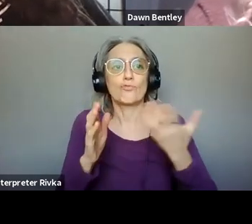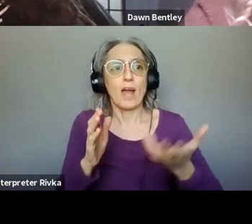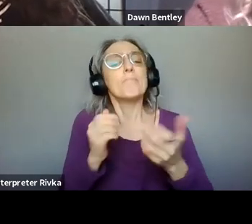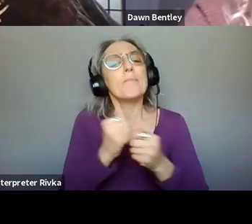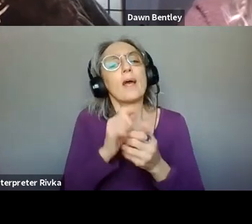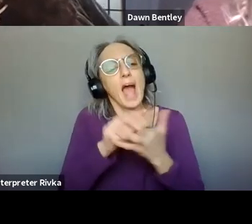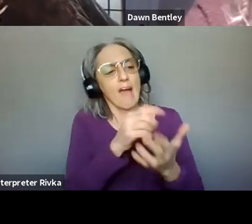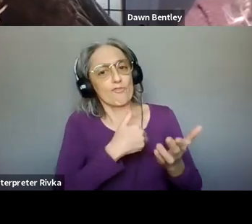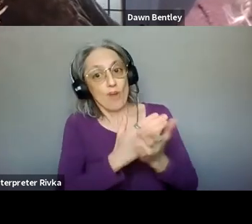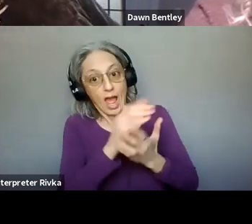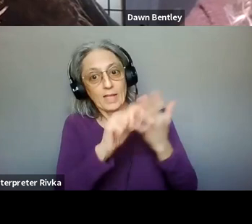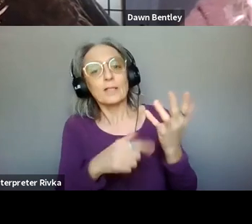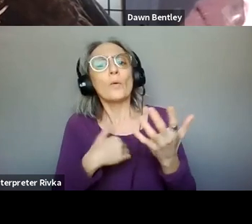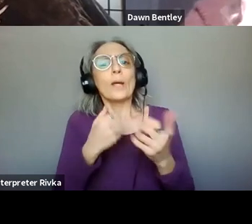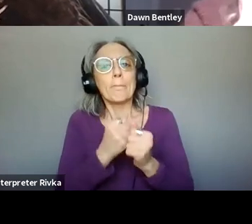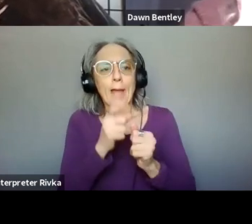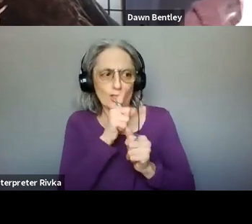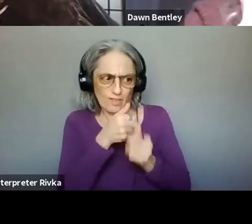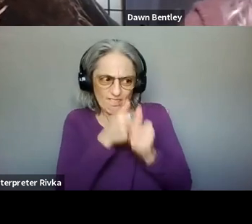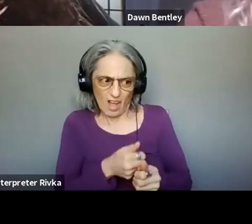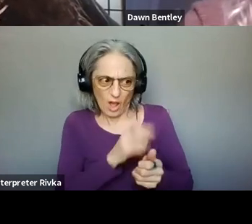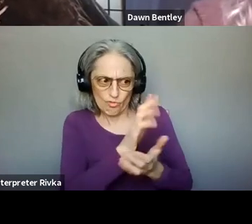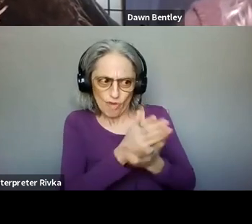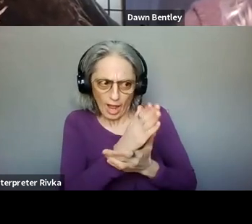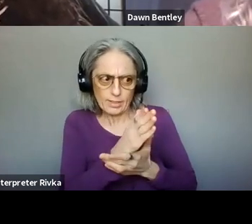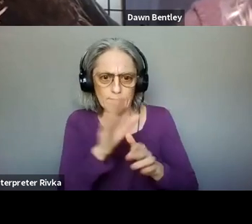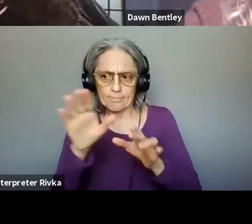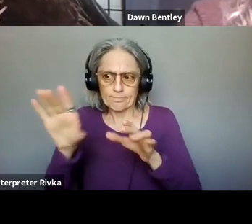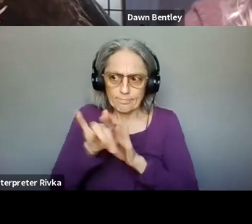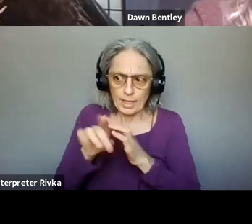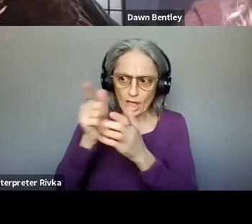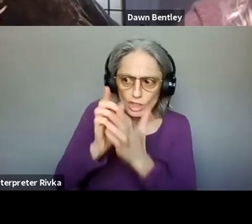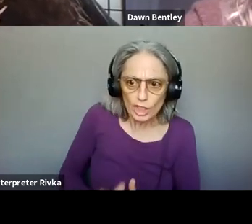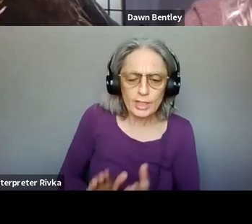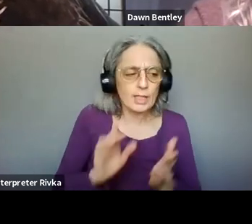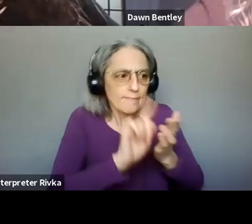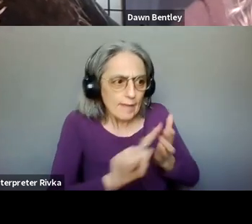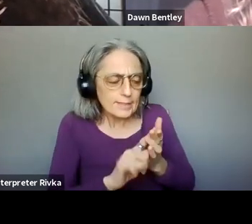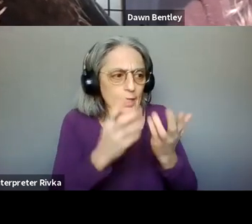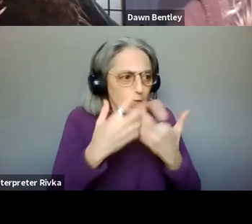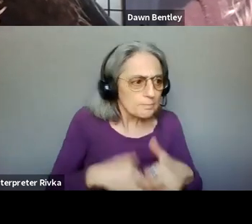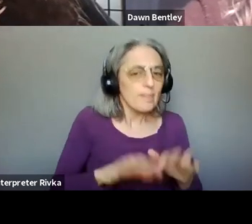heeded, that we're making sure that that person's rights are protected. And then in a hearing,